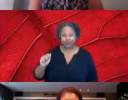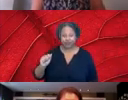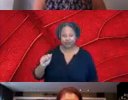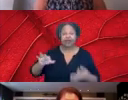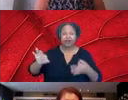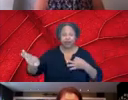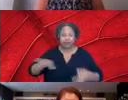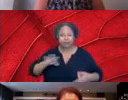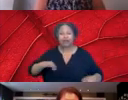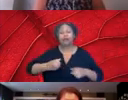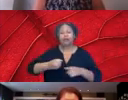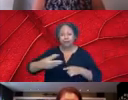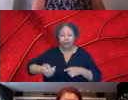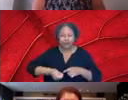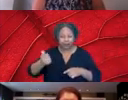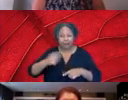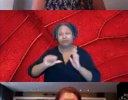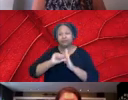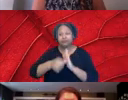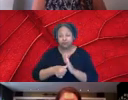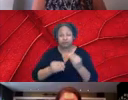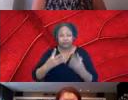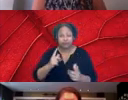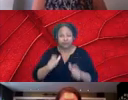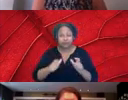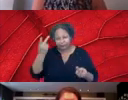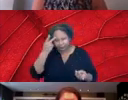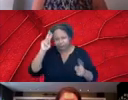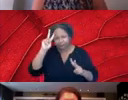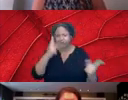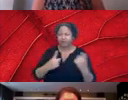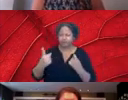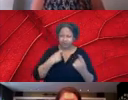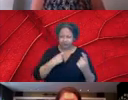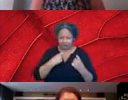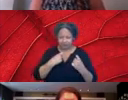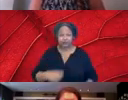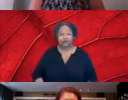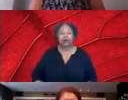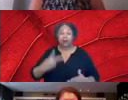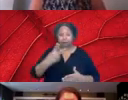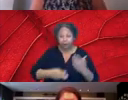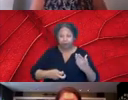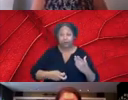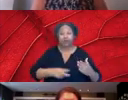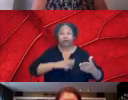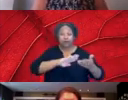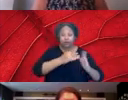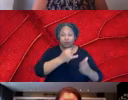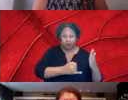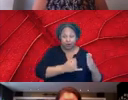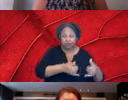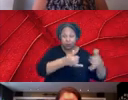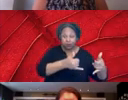just to reiterate, because we do get this a lot in questions, for both the Community Arts Award and the Indigenous